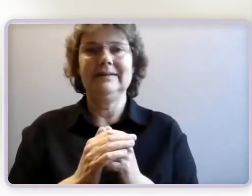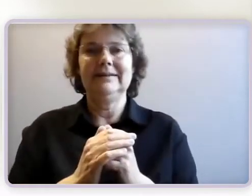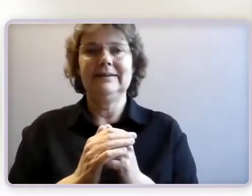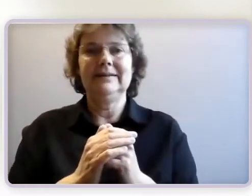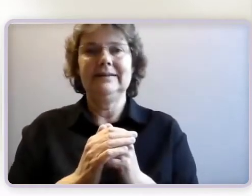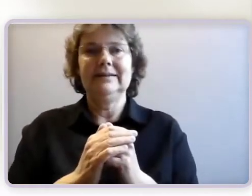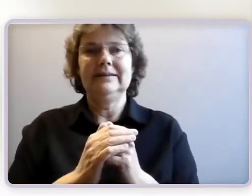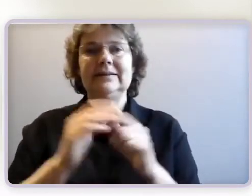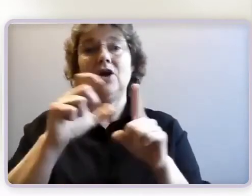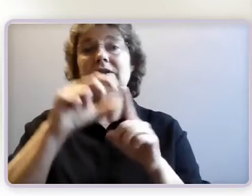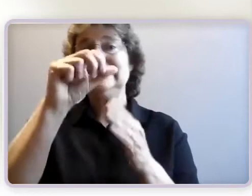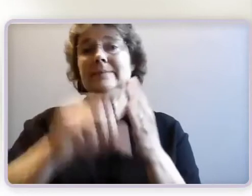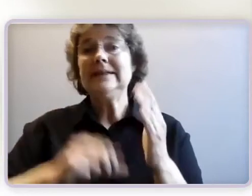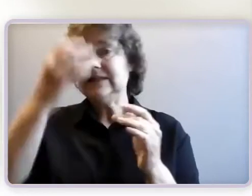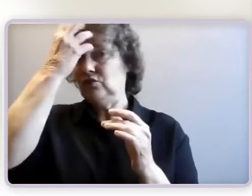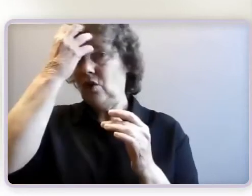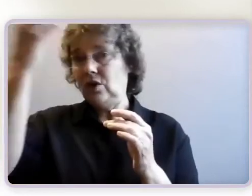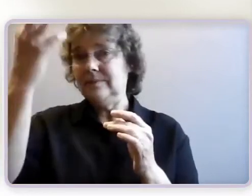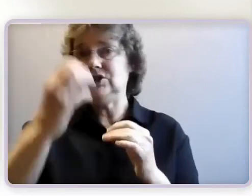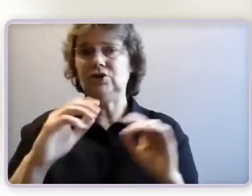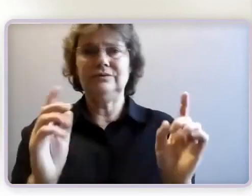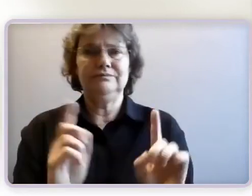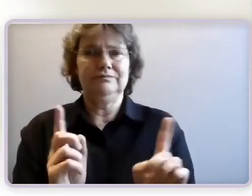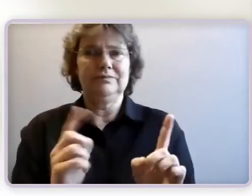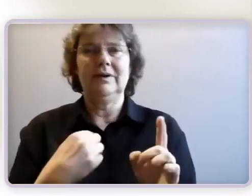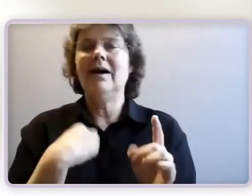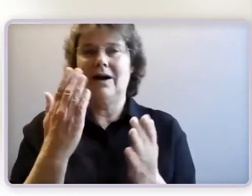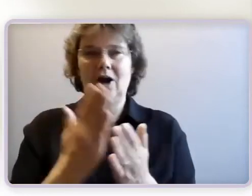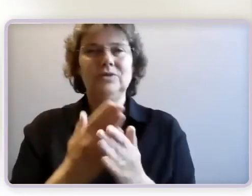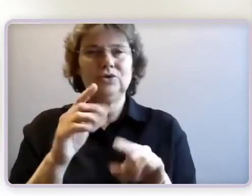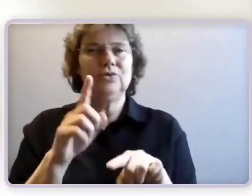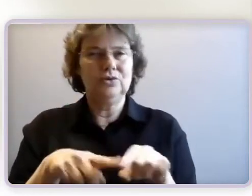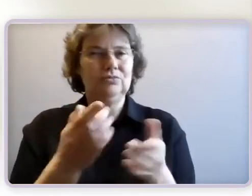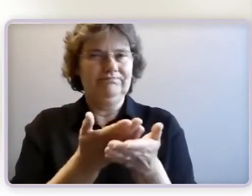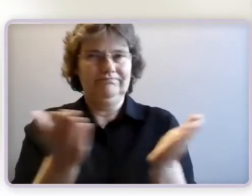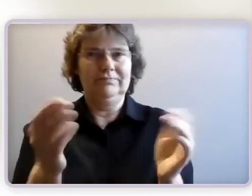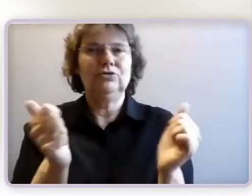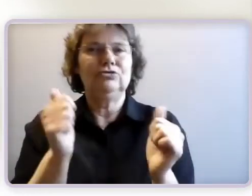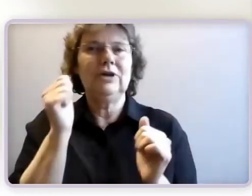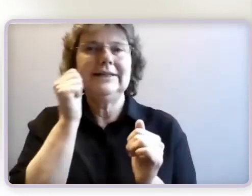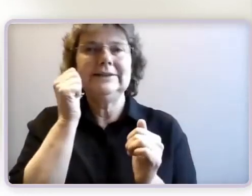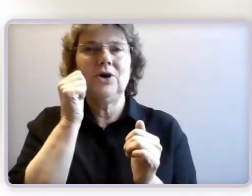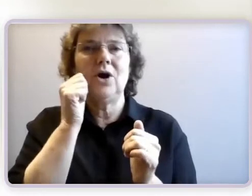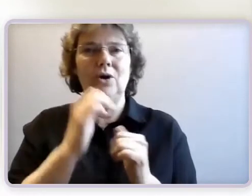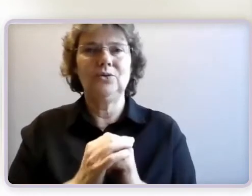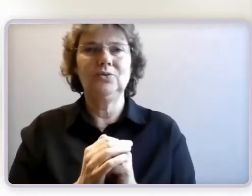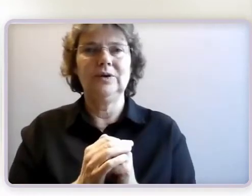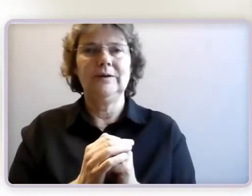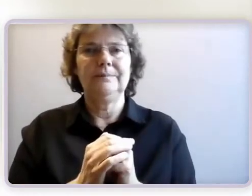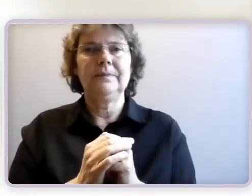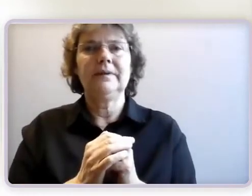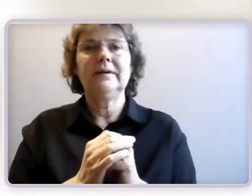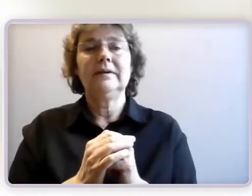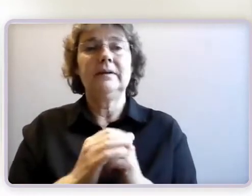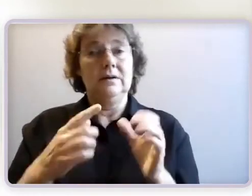Commission? I'm sure a lot of you are already familiar with this. In response to terrible stories